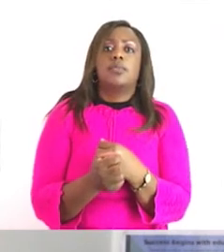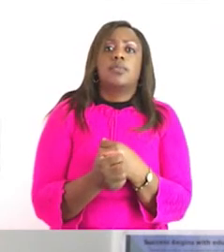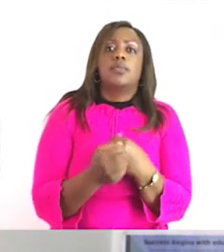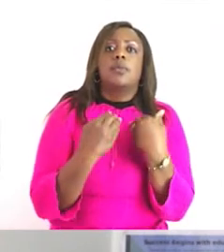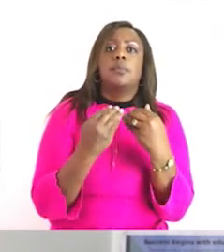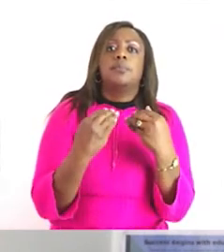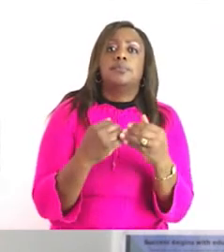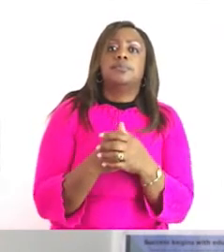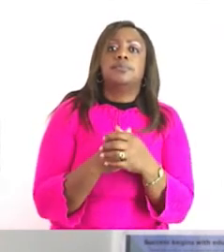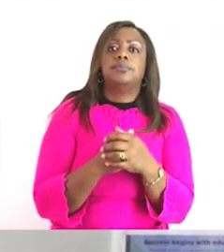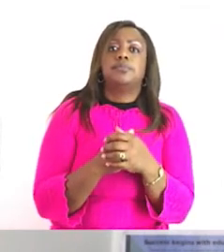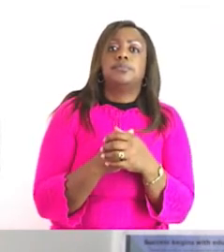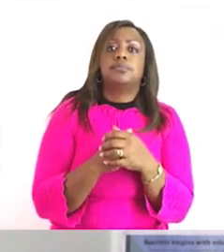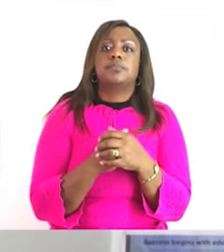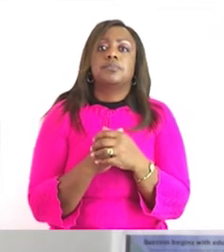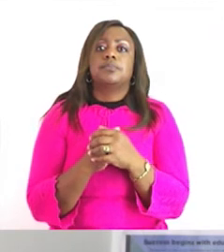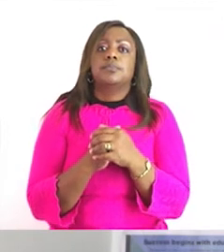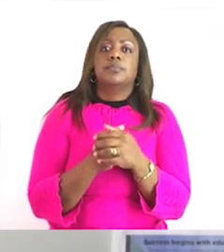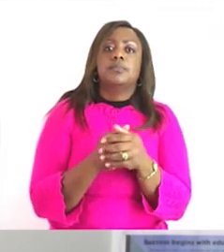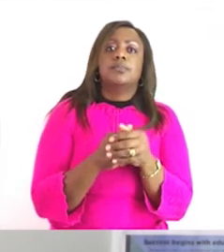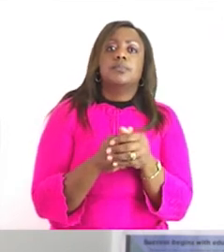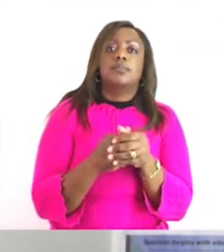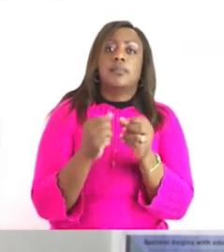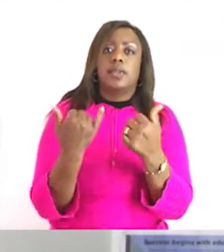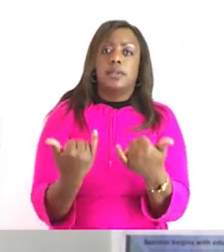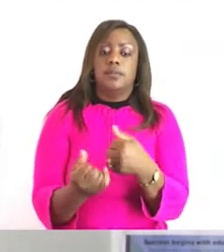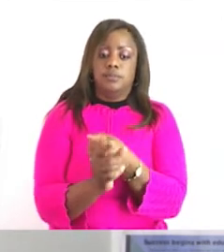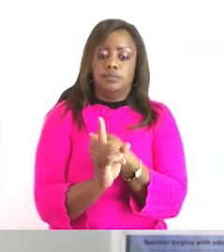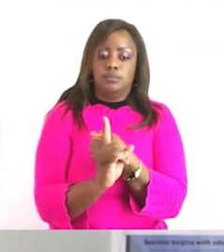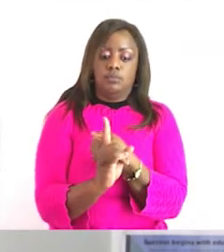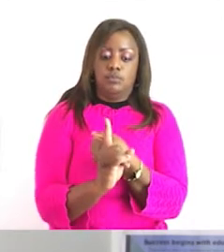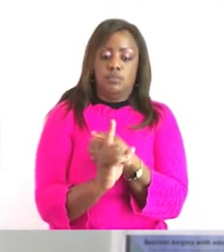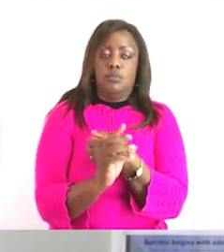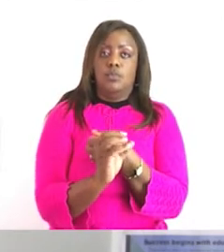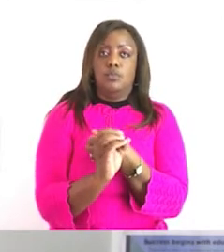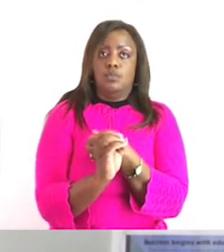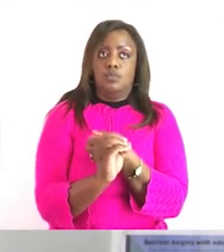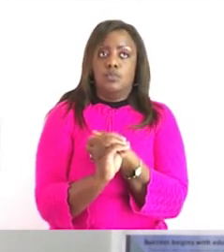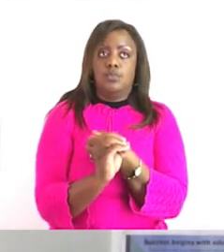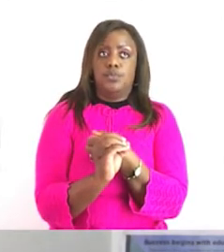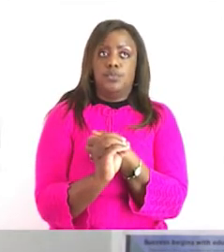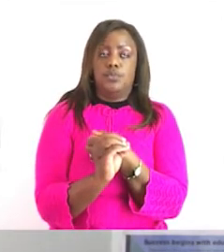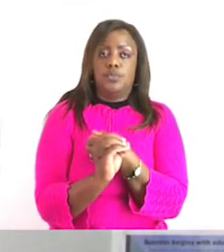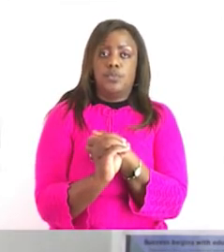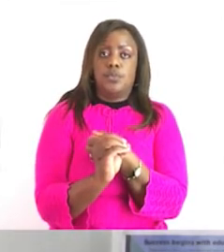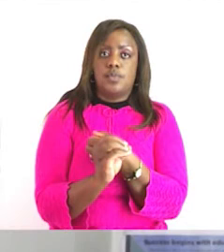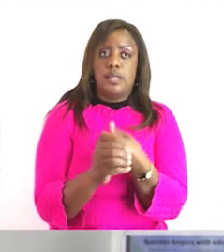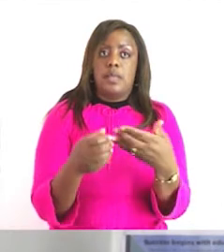Yeah. So that is at 0. So you're going to help me to